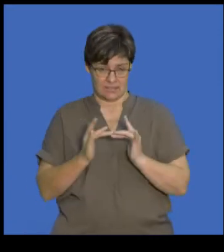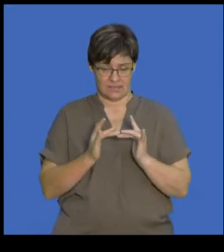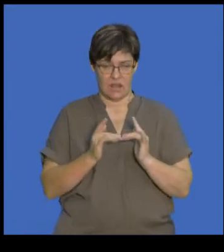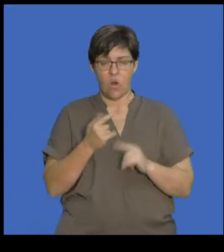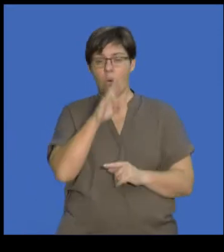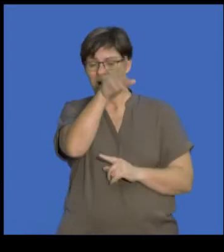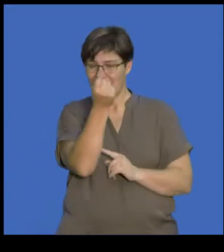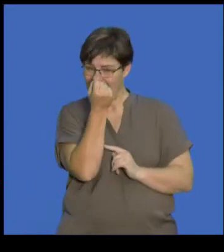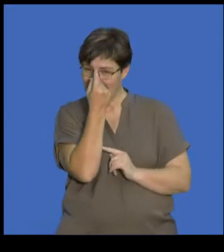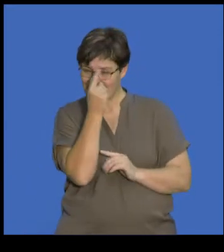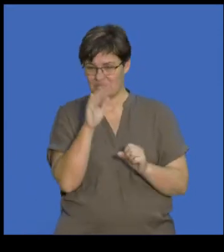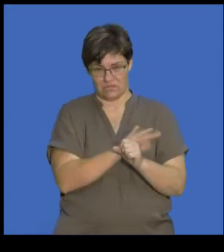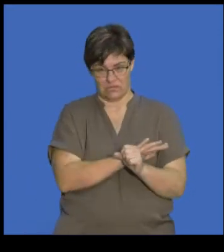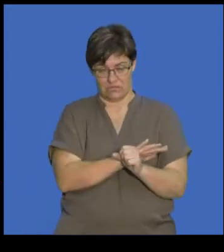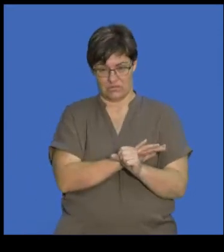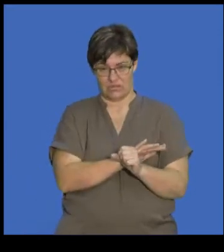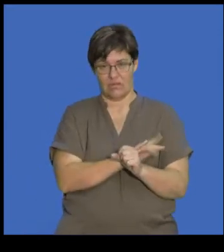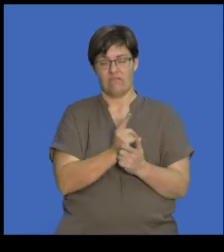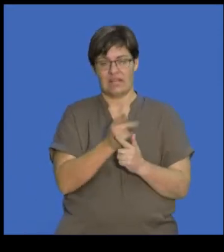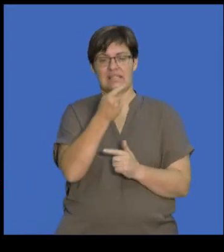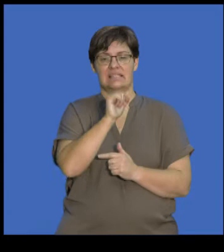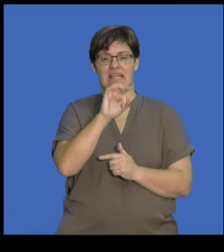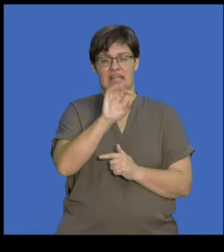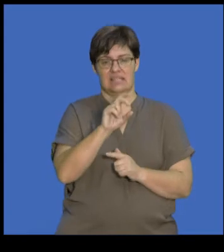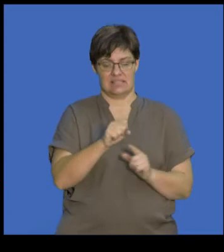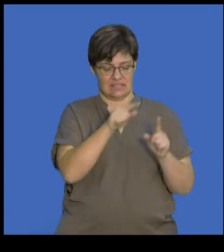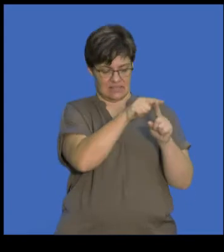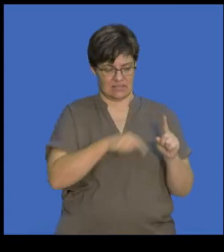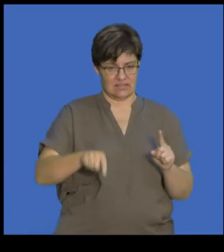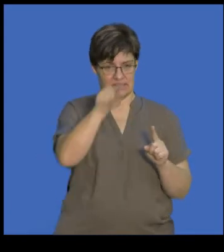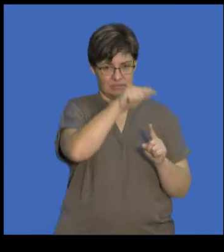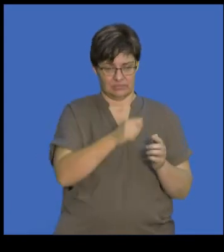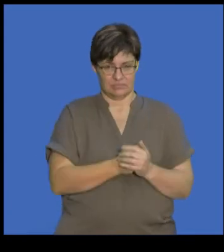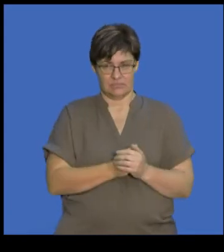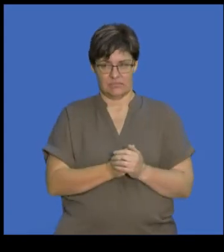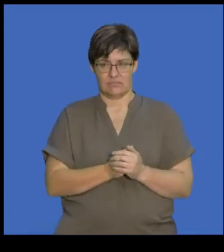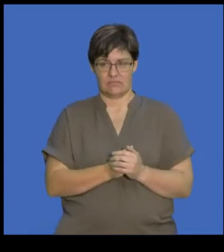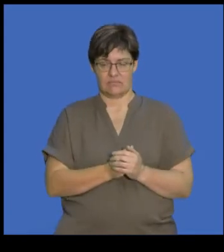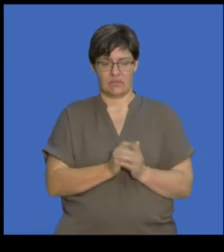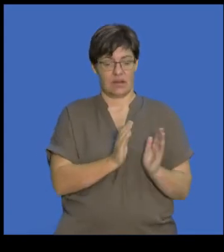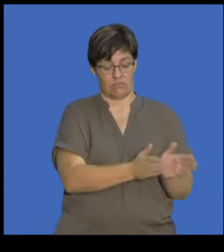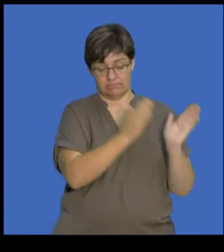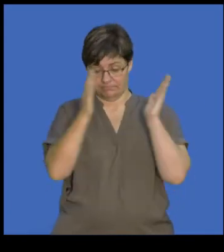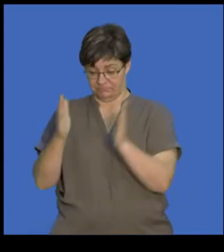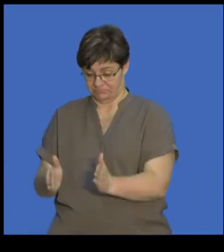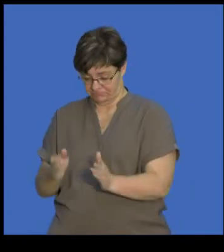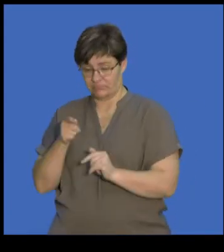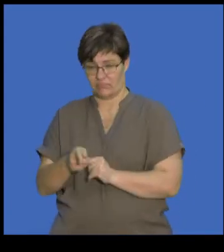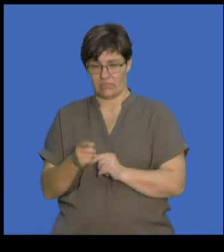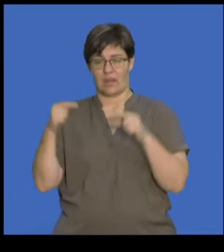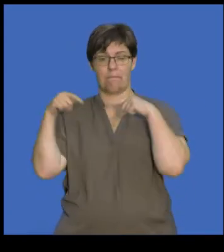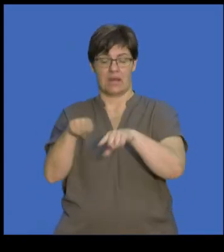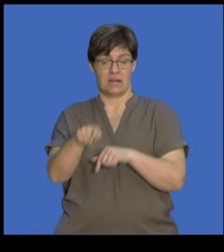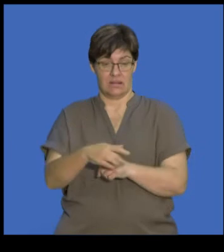to understand about a typical series circuit, okay? Right. Now, if we go to a parallel circuit, all right? So that's